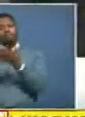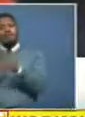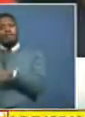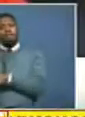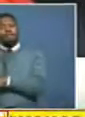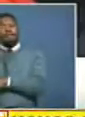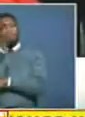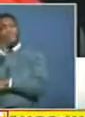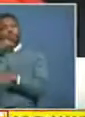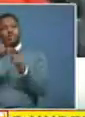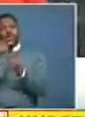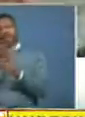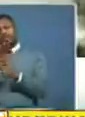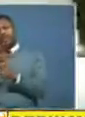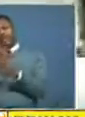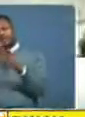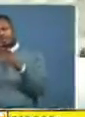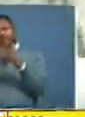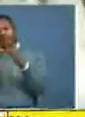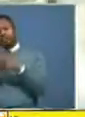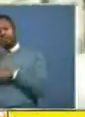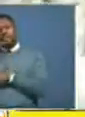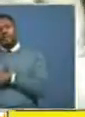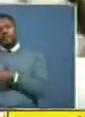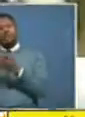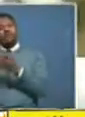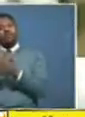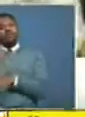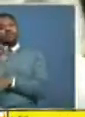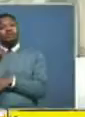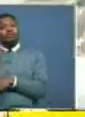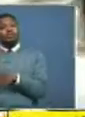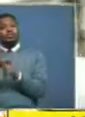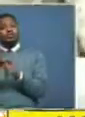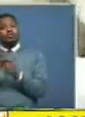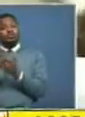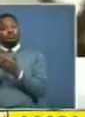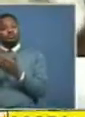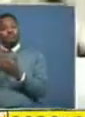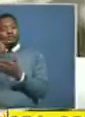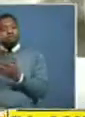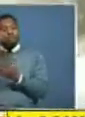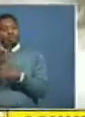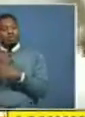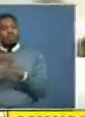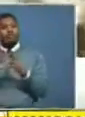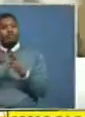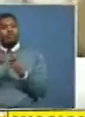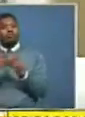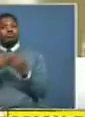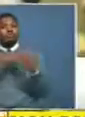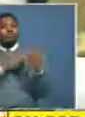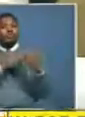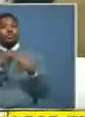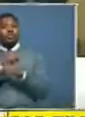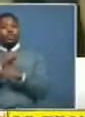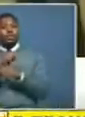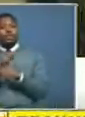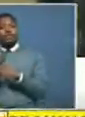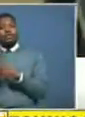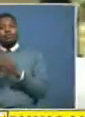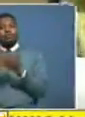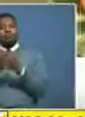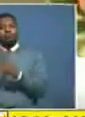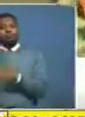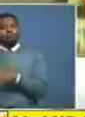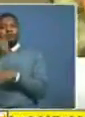installations, estimated at about 2 million Ghana cedis, which the company says it is ready to bear. The work involves the